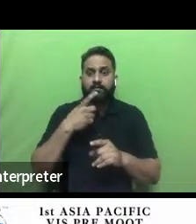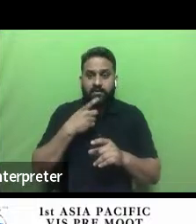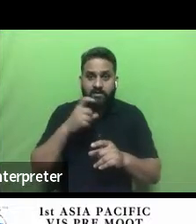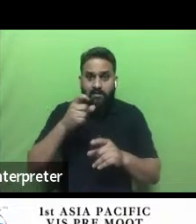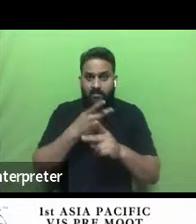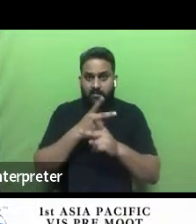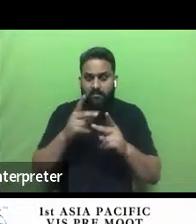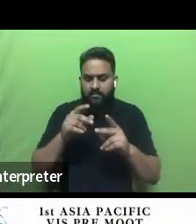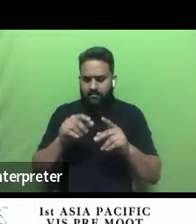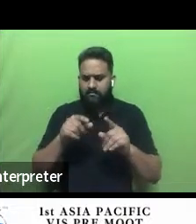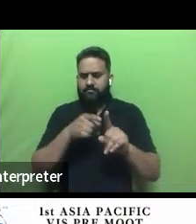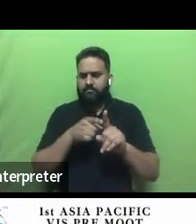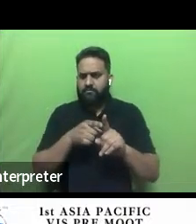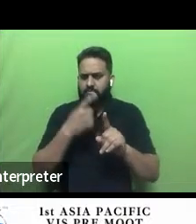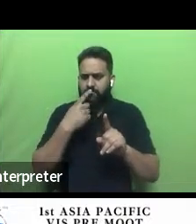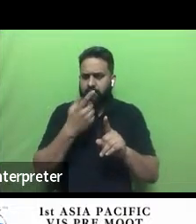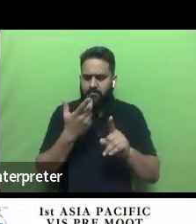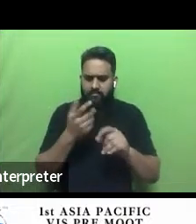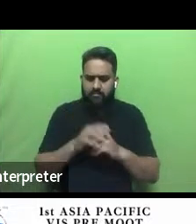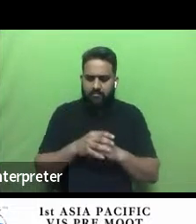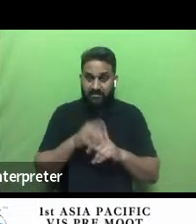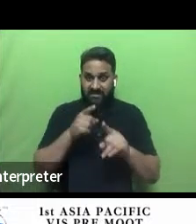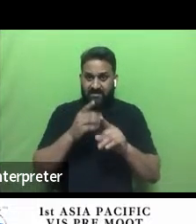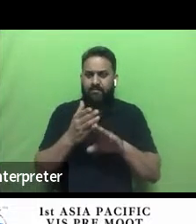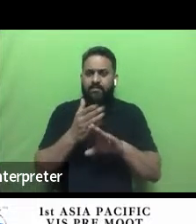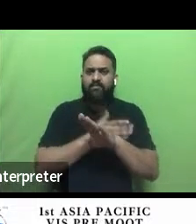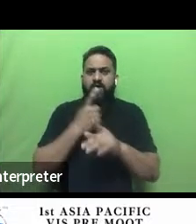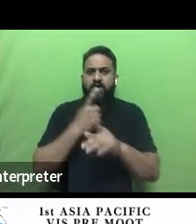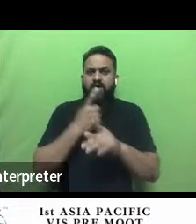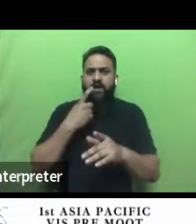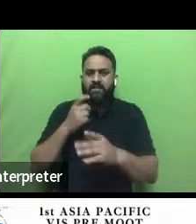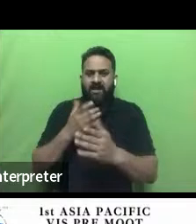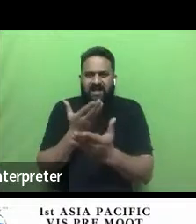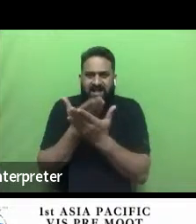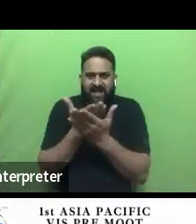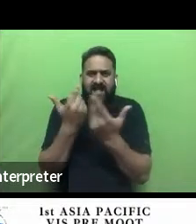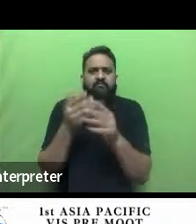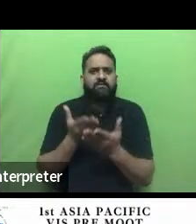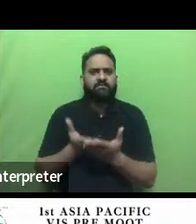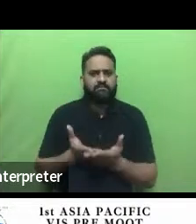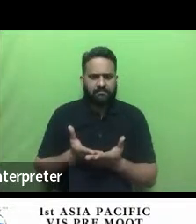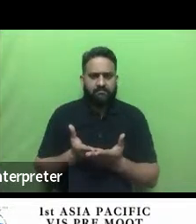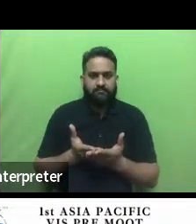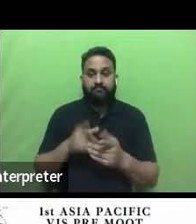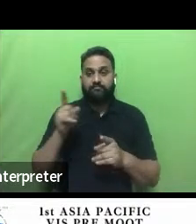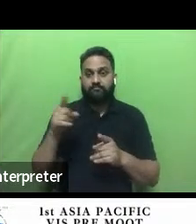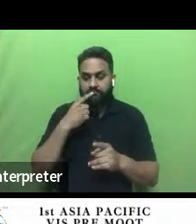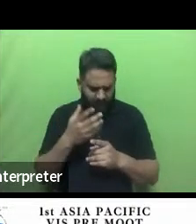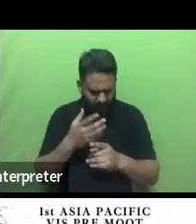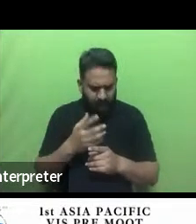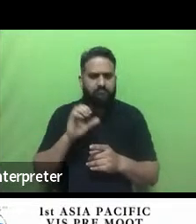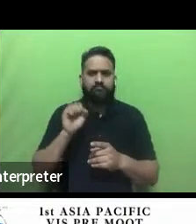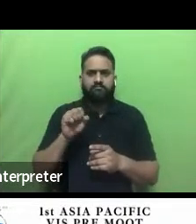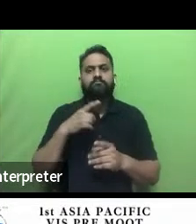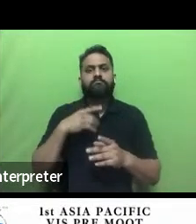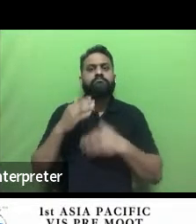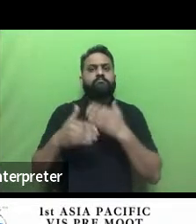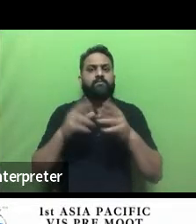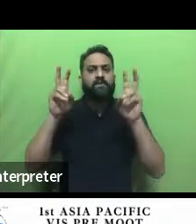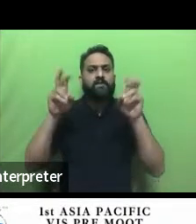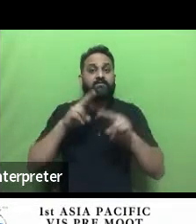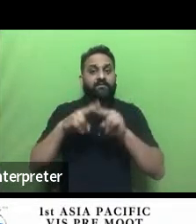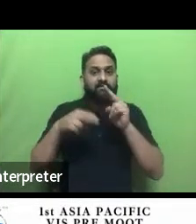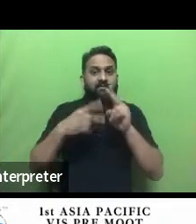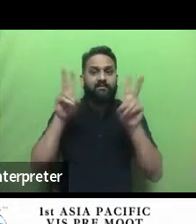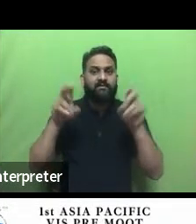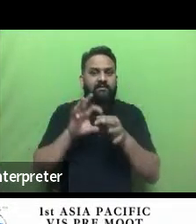of their previous arbitration clause. And she says she would prefer a non-industry related arbitral